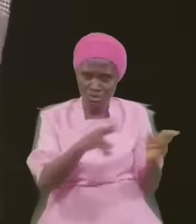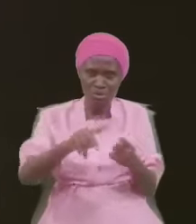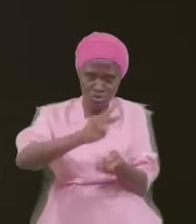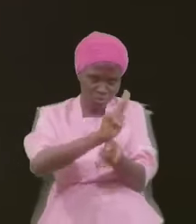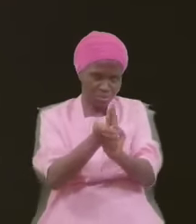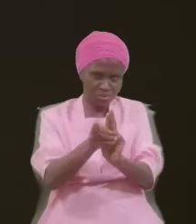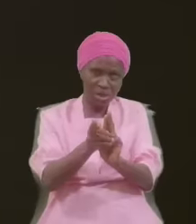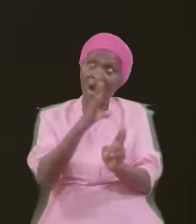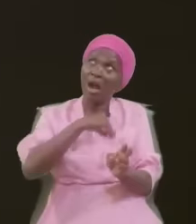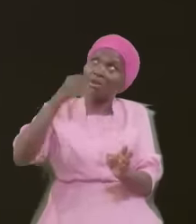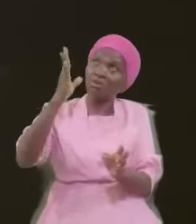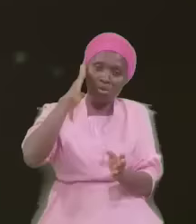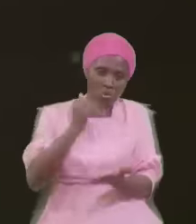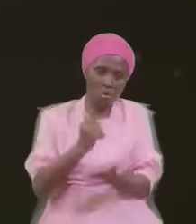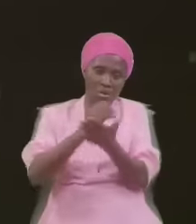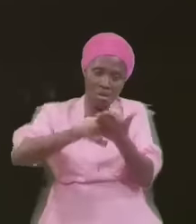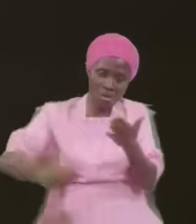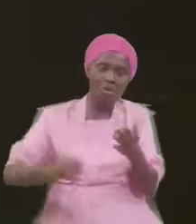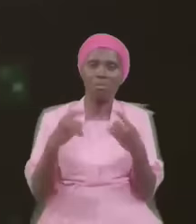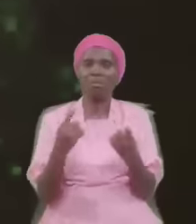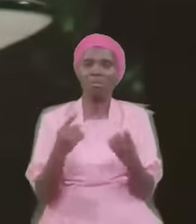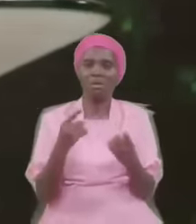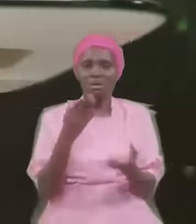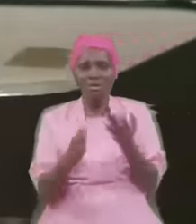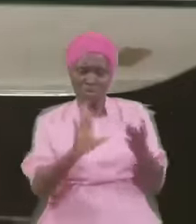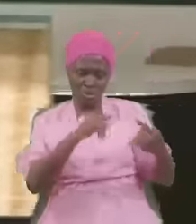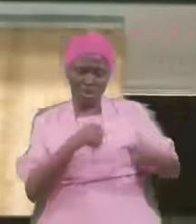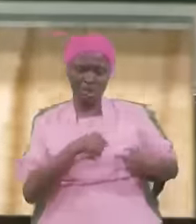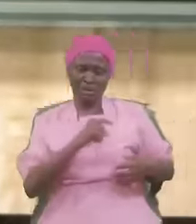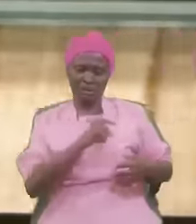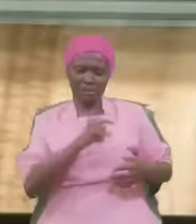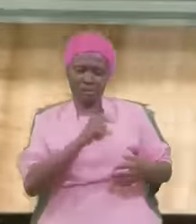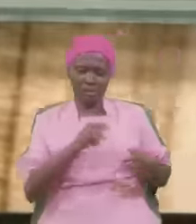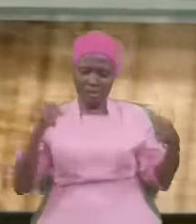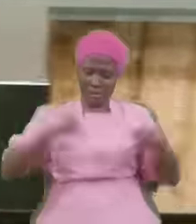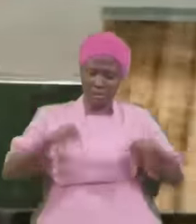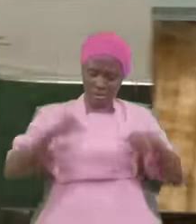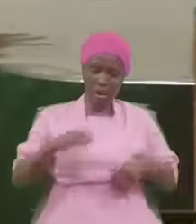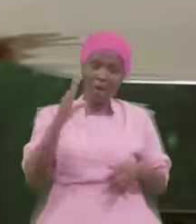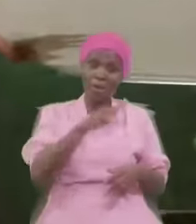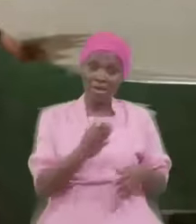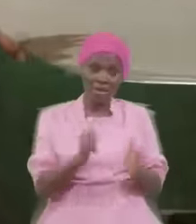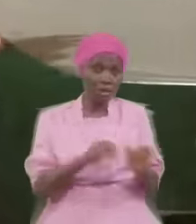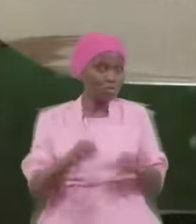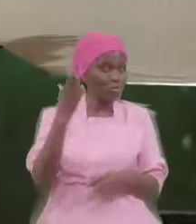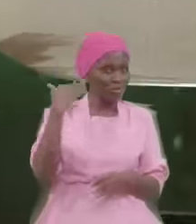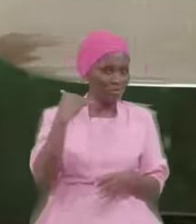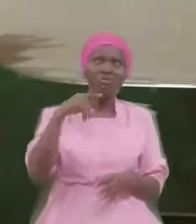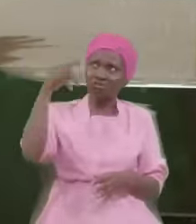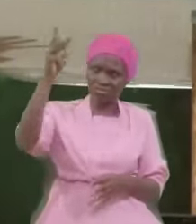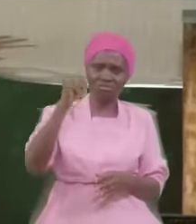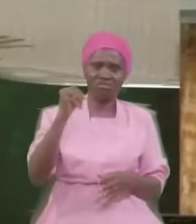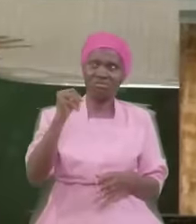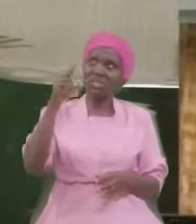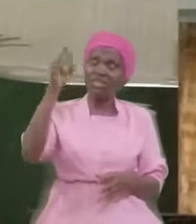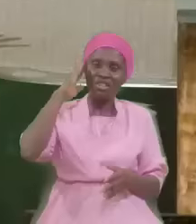with guilt, with condemnation. Tell him, he'll take everything away. You have any challenge